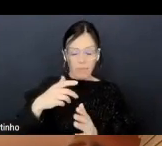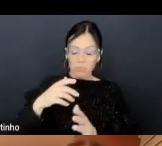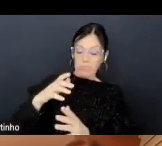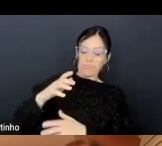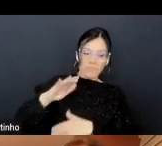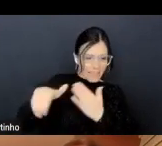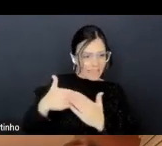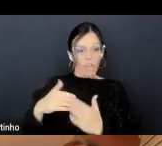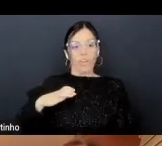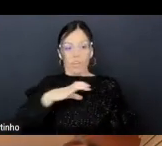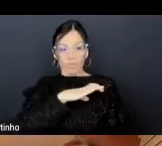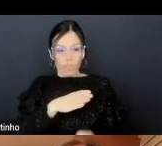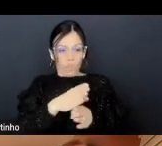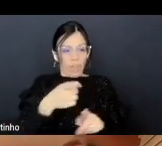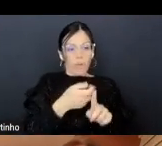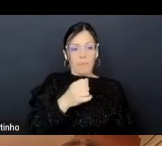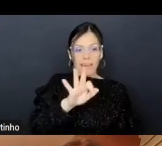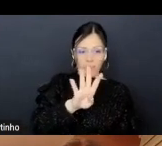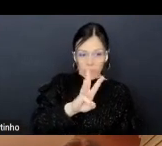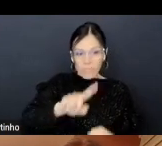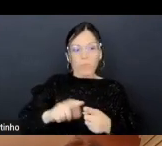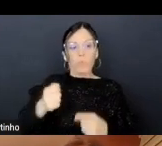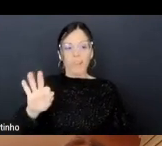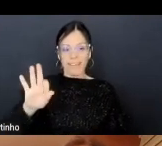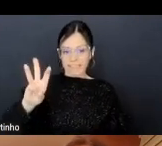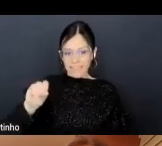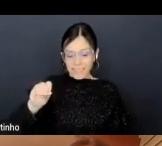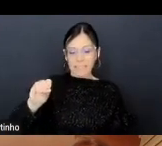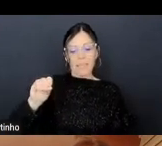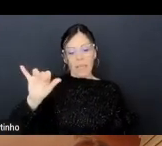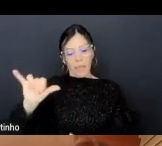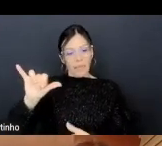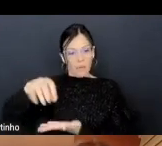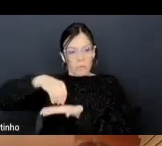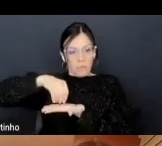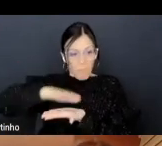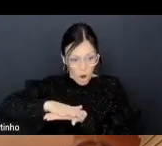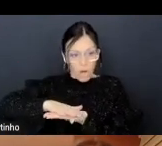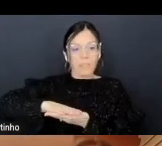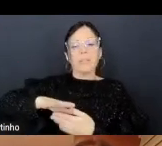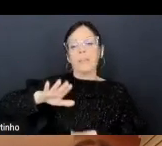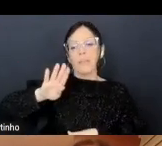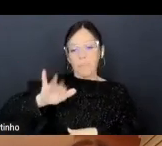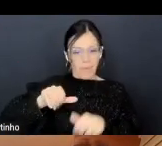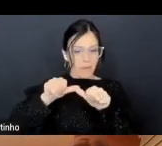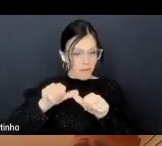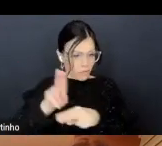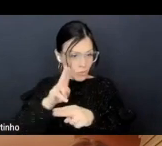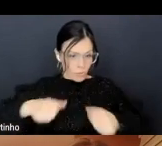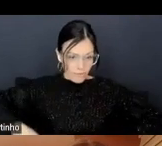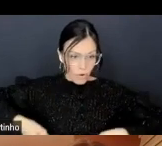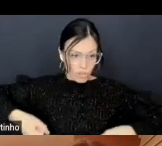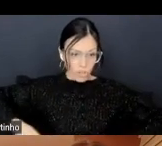from 1946 to 1960 was marked according to those closest to him by a near constant use of crutches